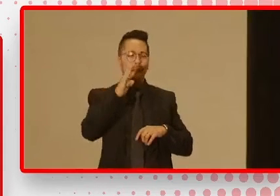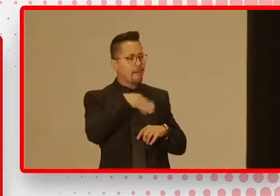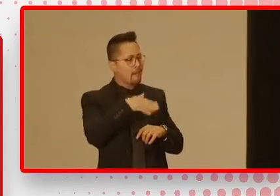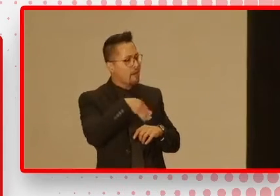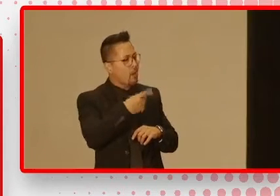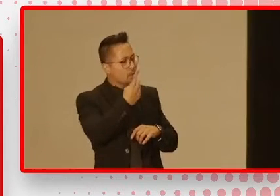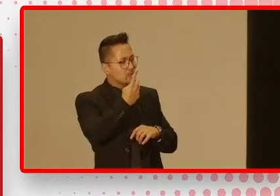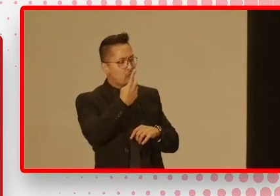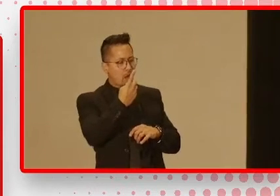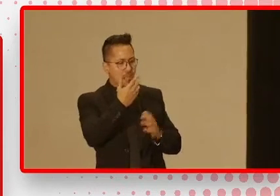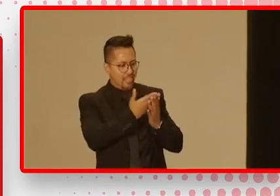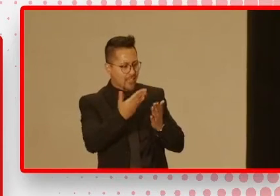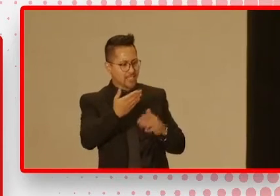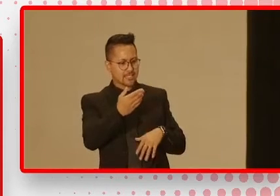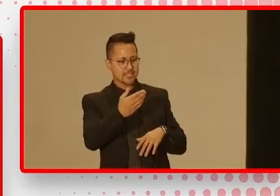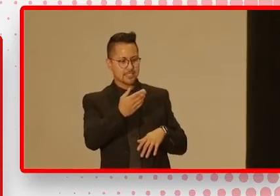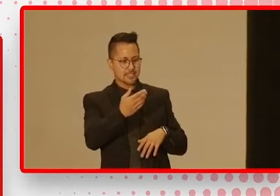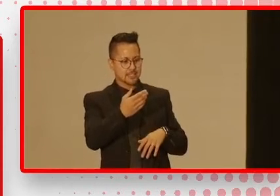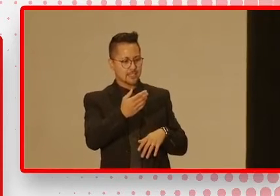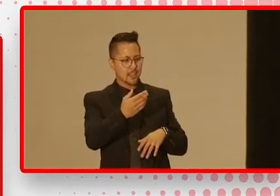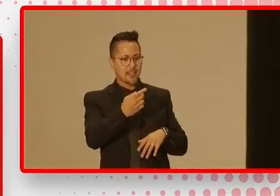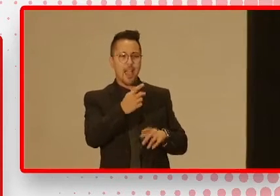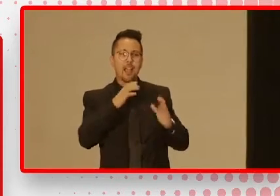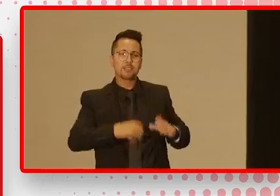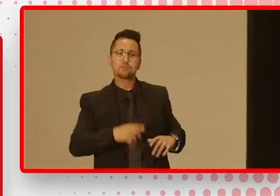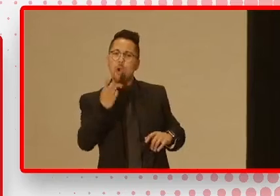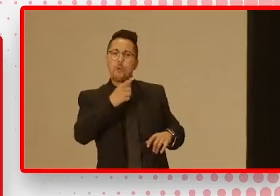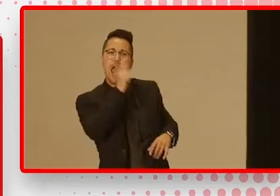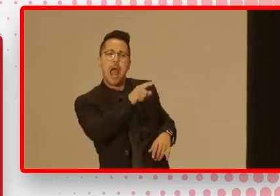that you meet that they always ask? What do you do?